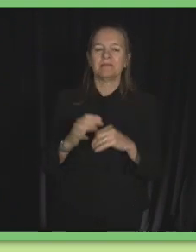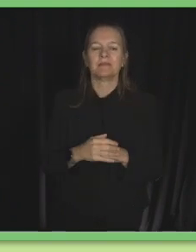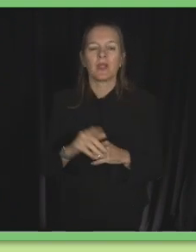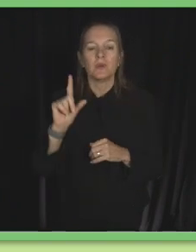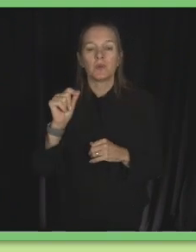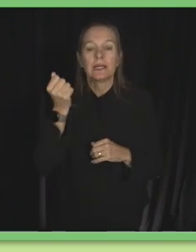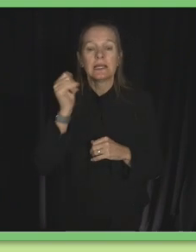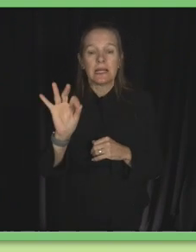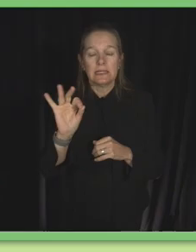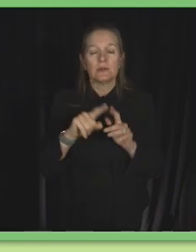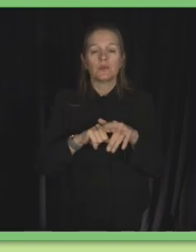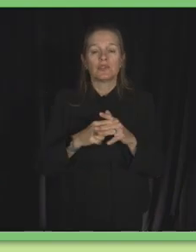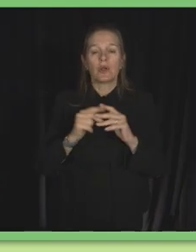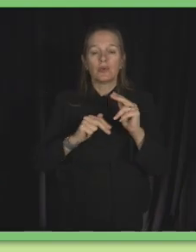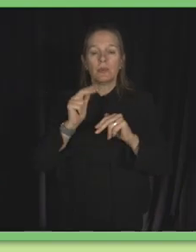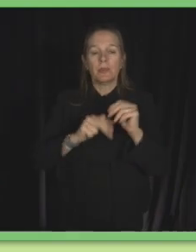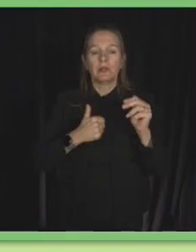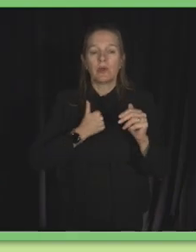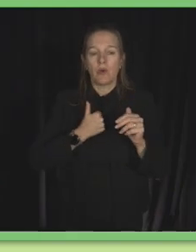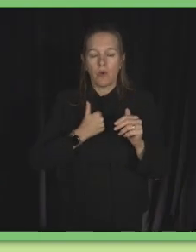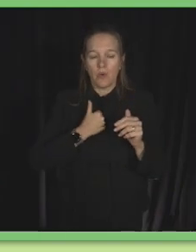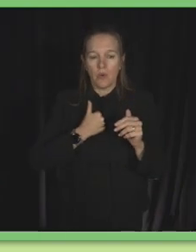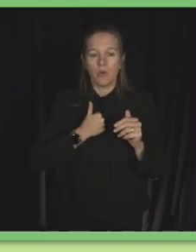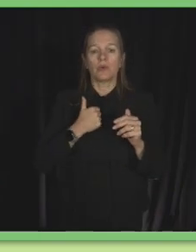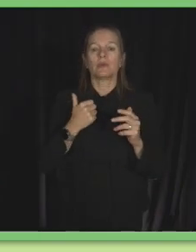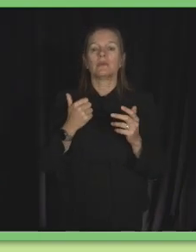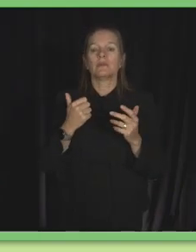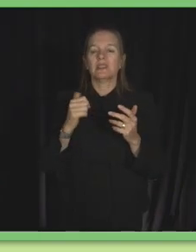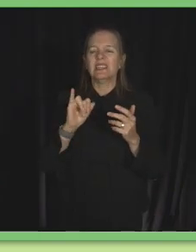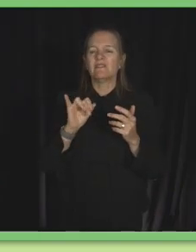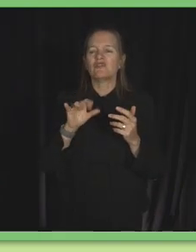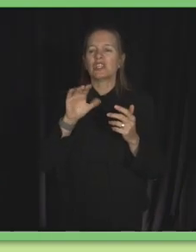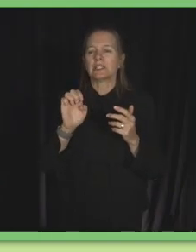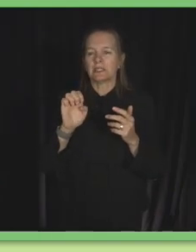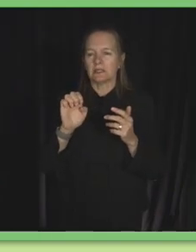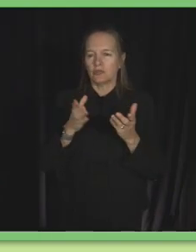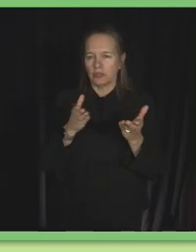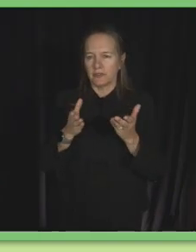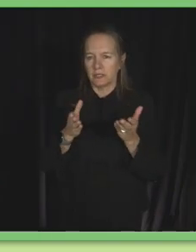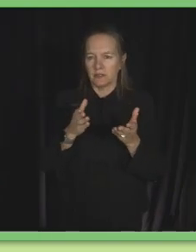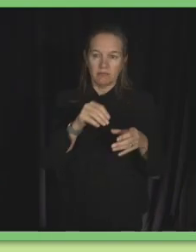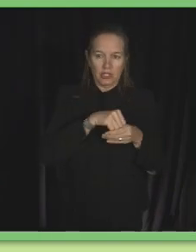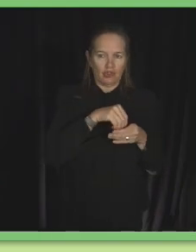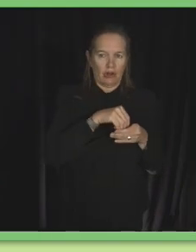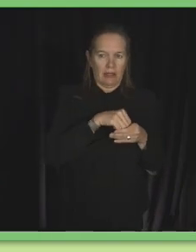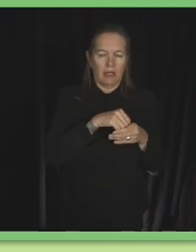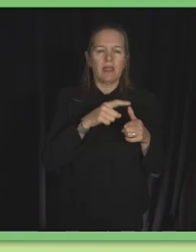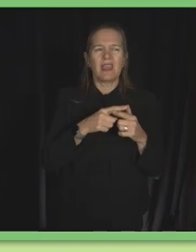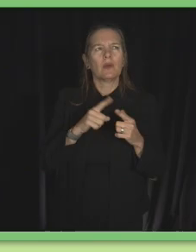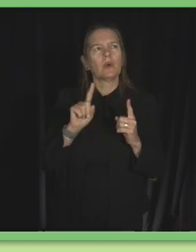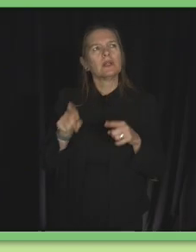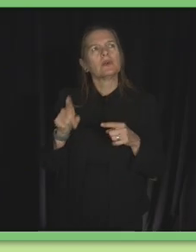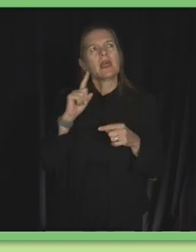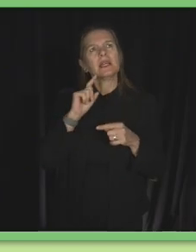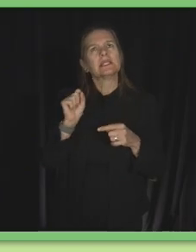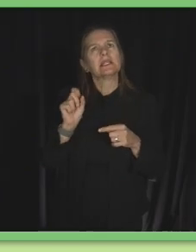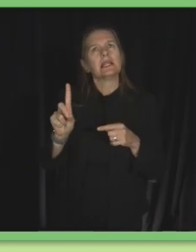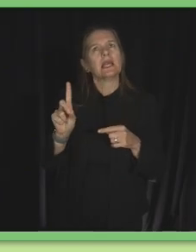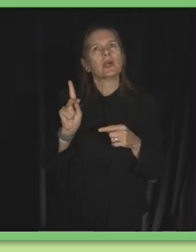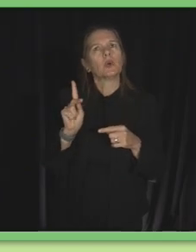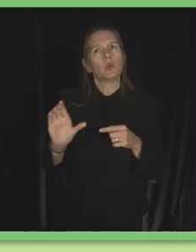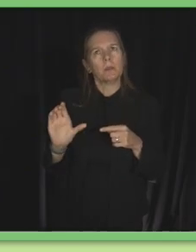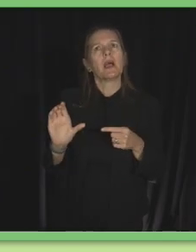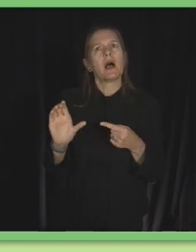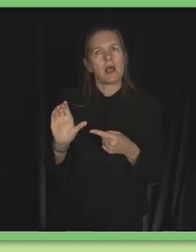2019, we started building our own inference service internally, and we came to KubeCon in, I think it was San Diego,